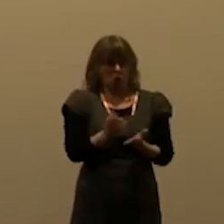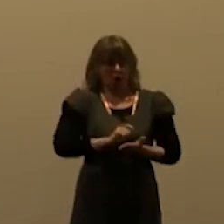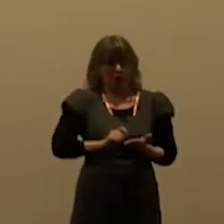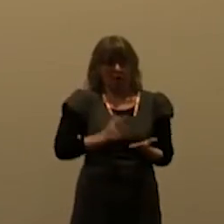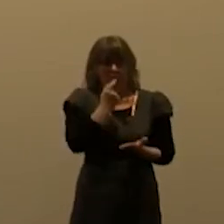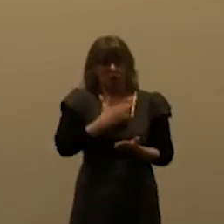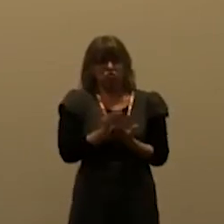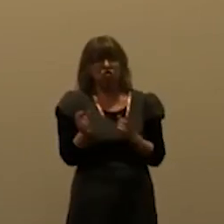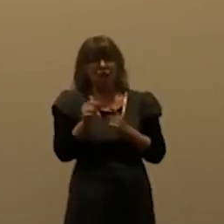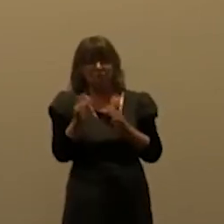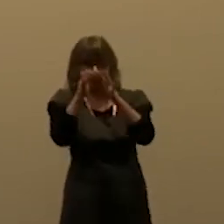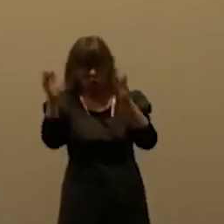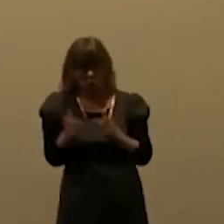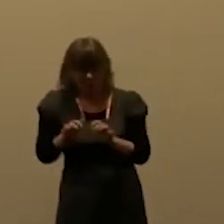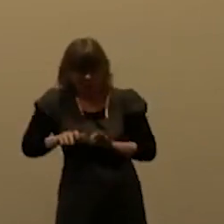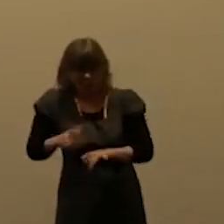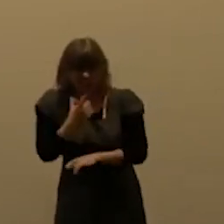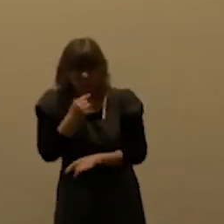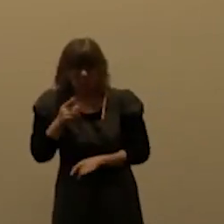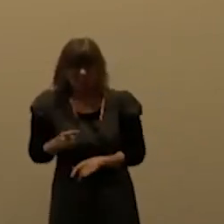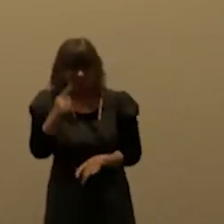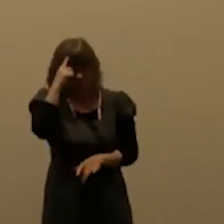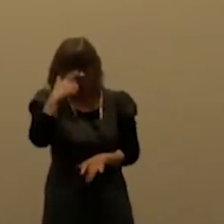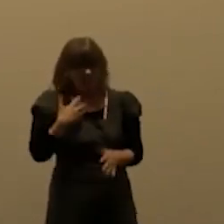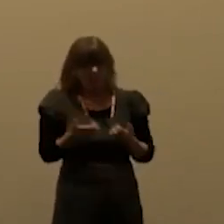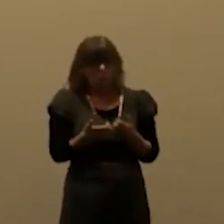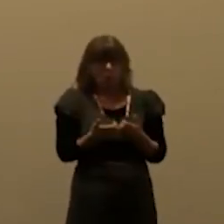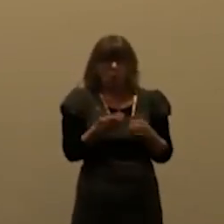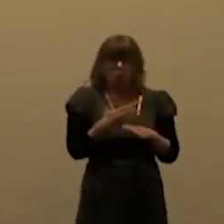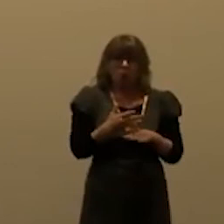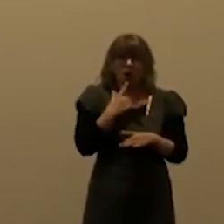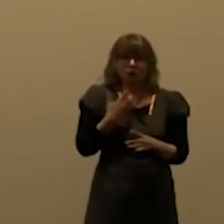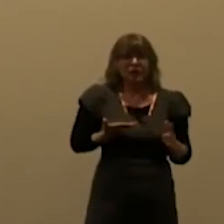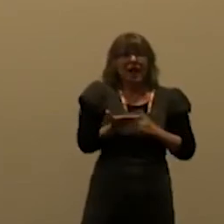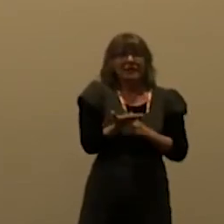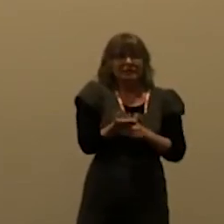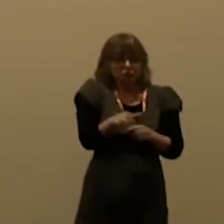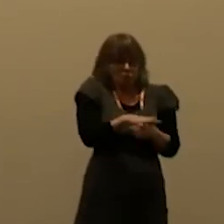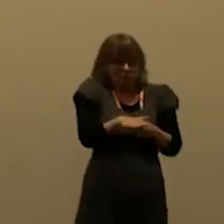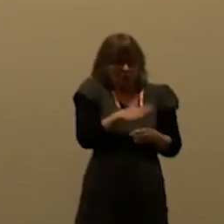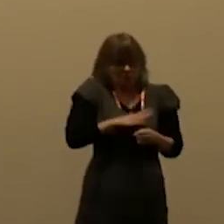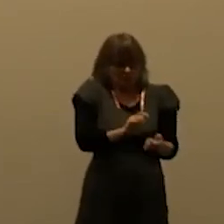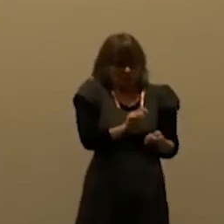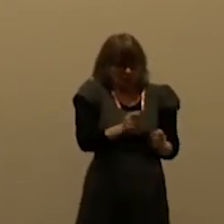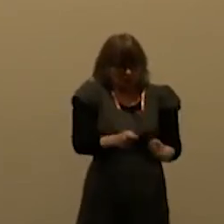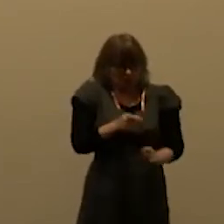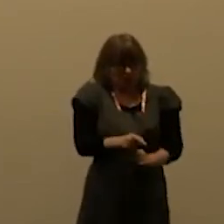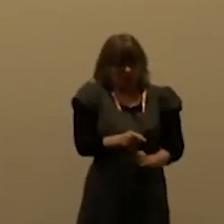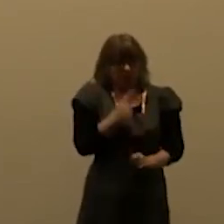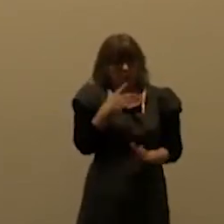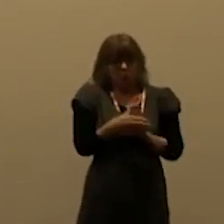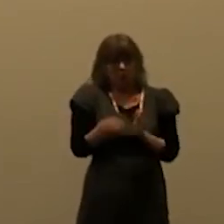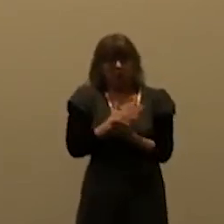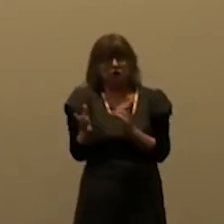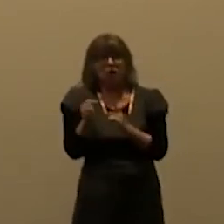Or it could be a SharePoint Online administrator. I'm pretty sure the way it works is you only need access to the area that you want to change. So if you want to change